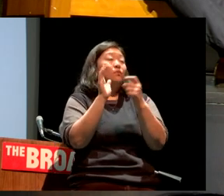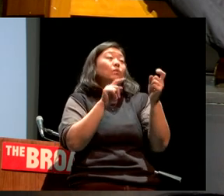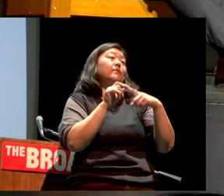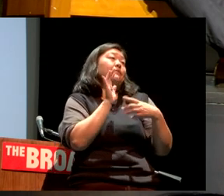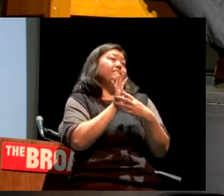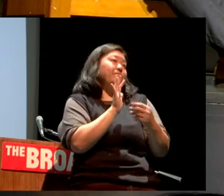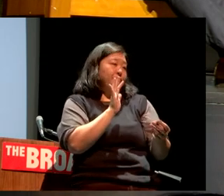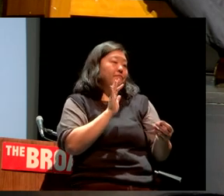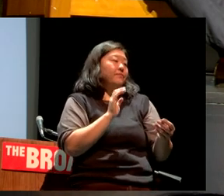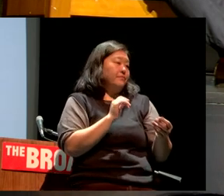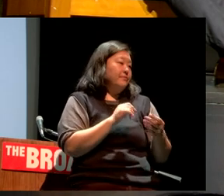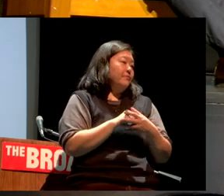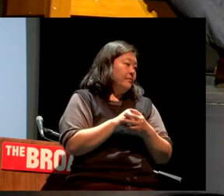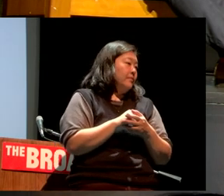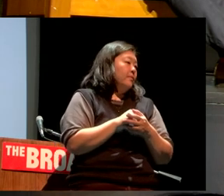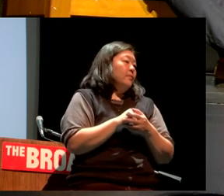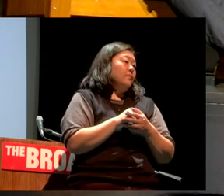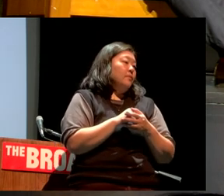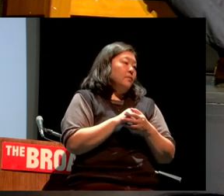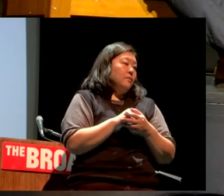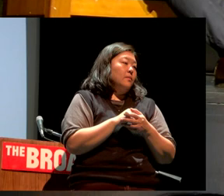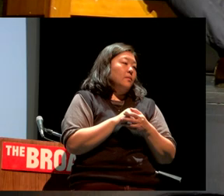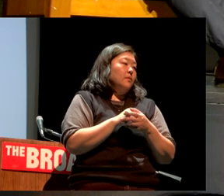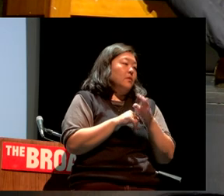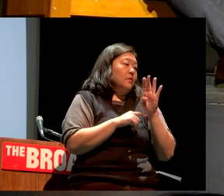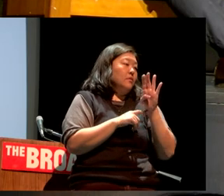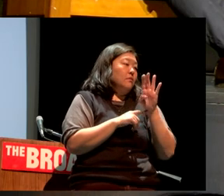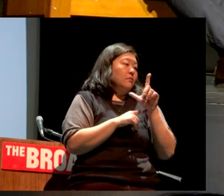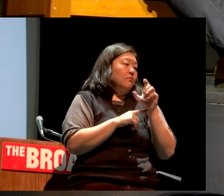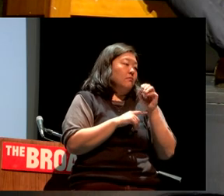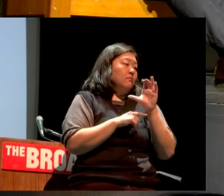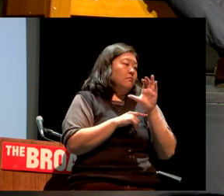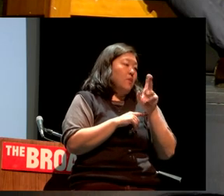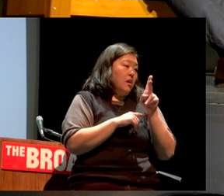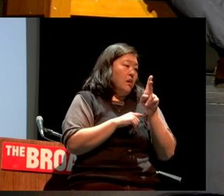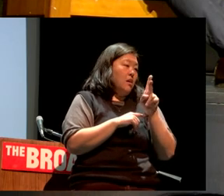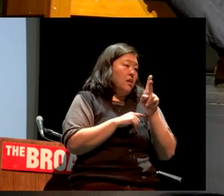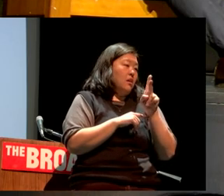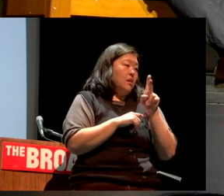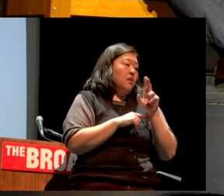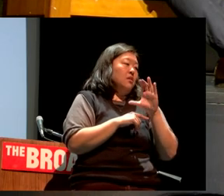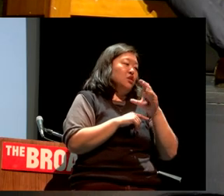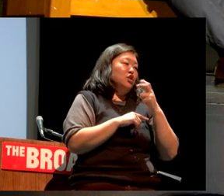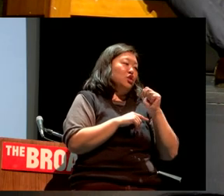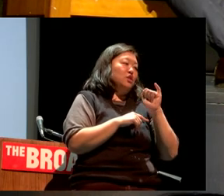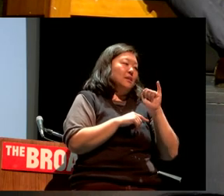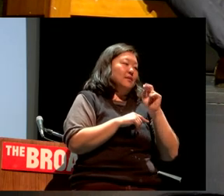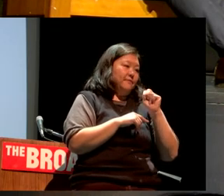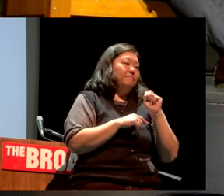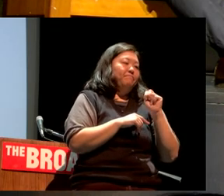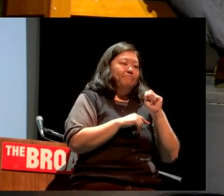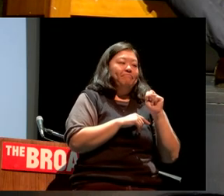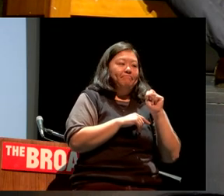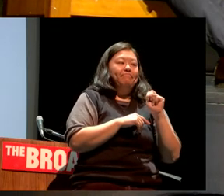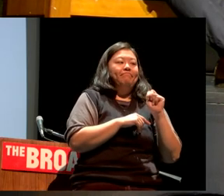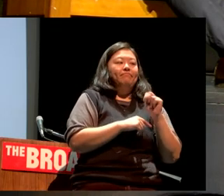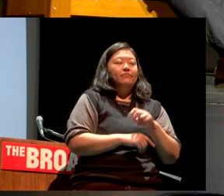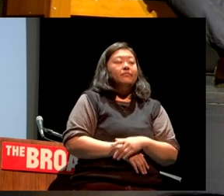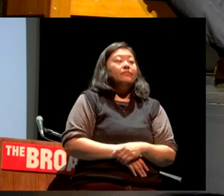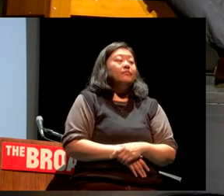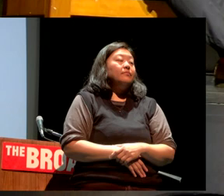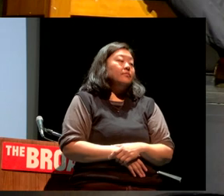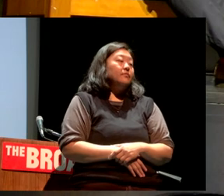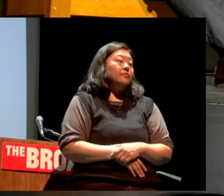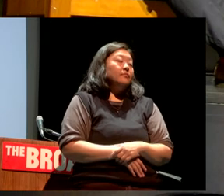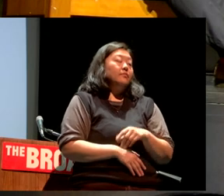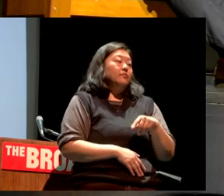new, you know, new thing we can do with NFTs? Because the cool thing with NFTs is that it's very, very, very new. And every day you can, you know, open a door